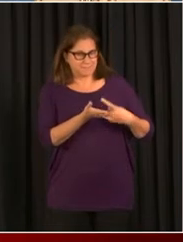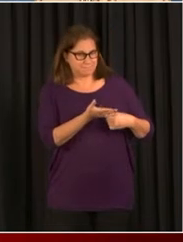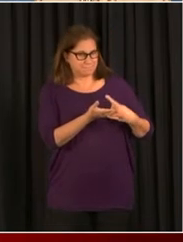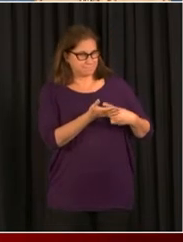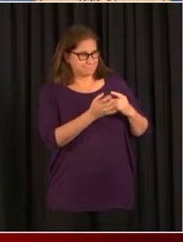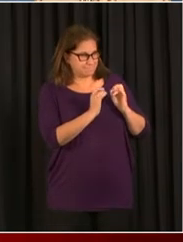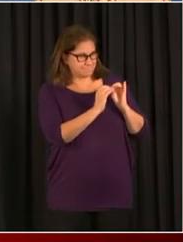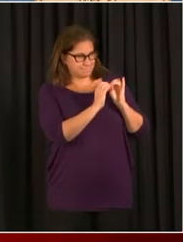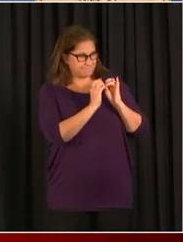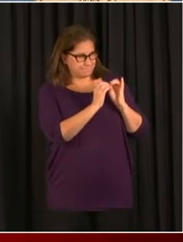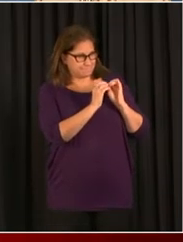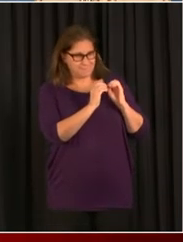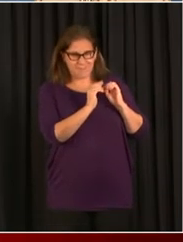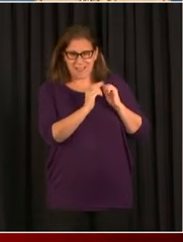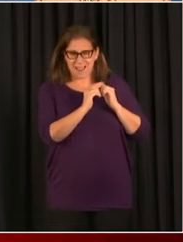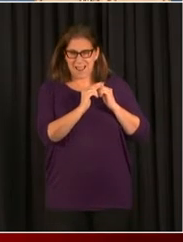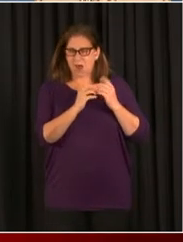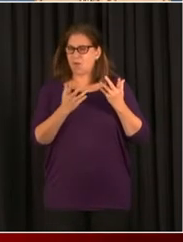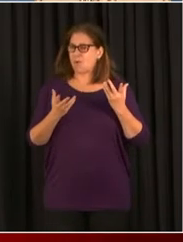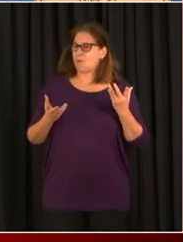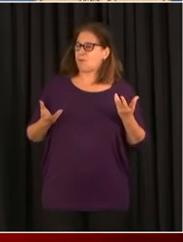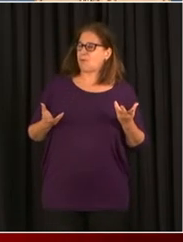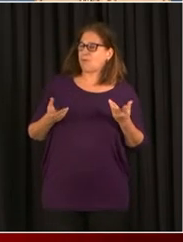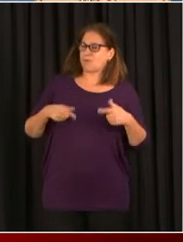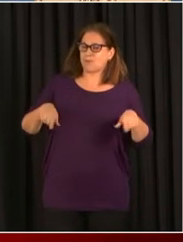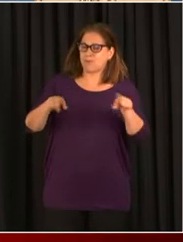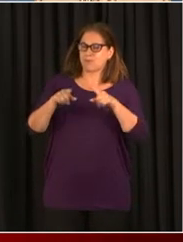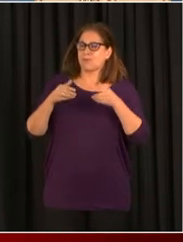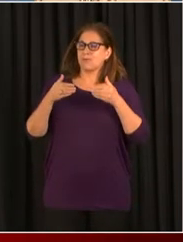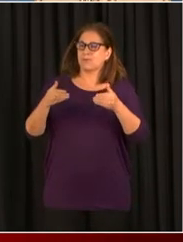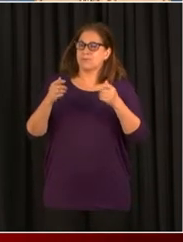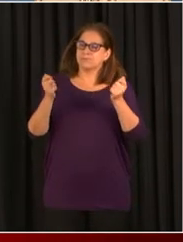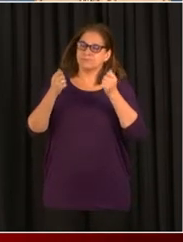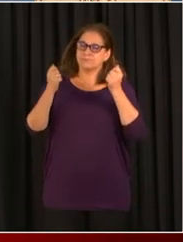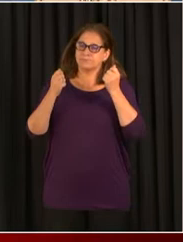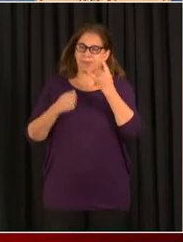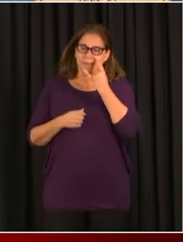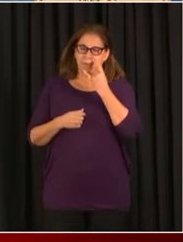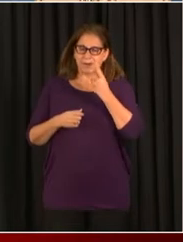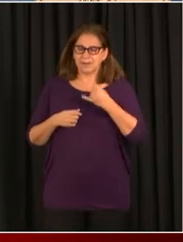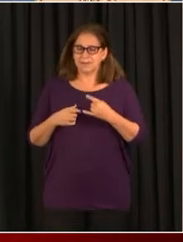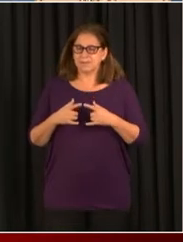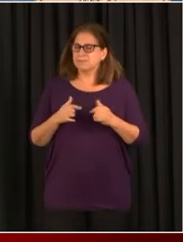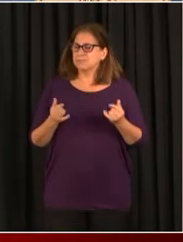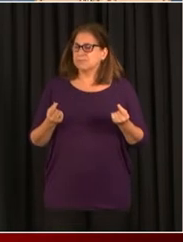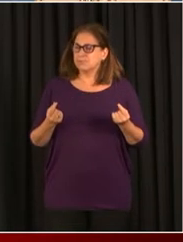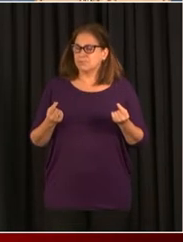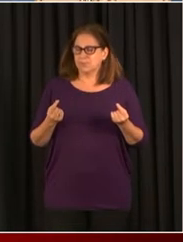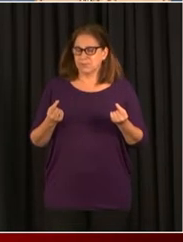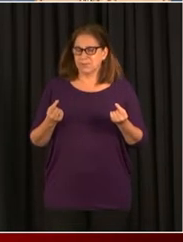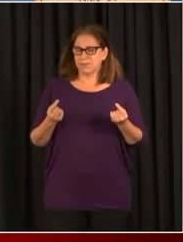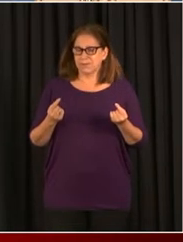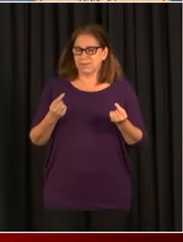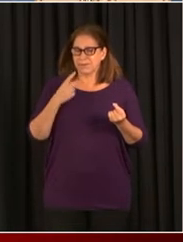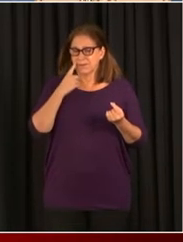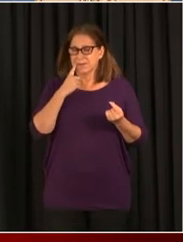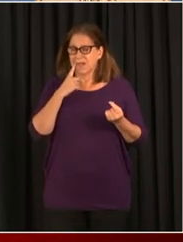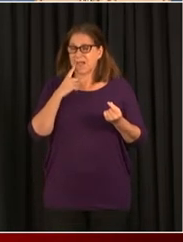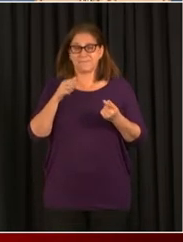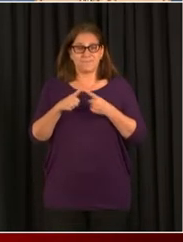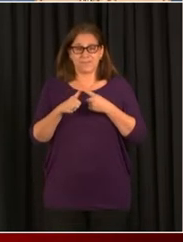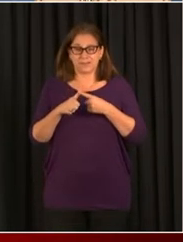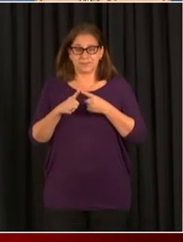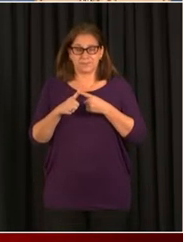family celebrations. So starting with, always consider your most vulnerable family members when